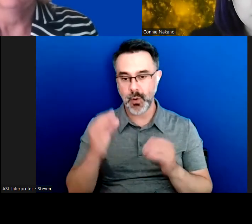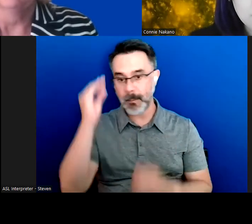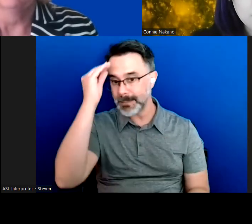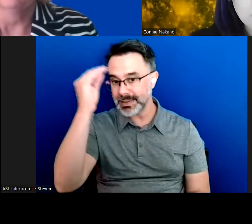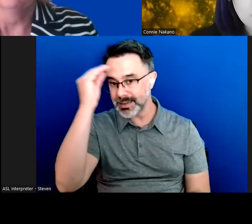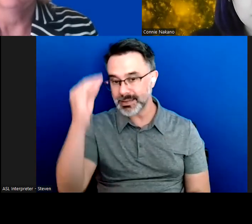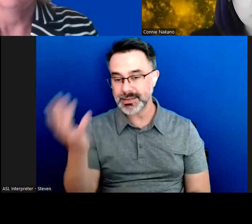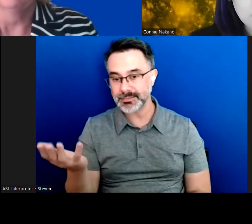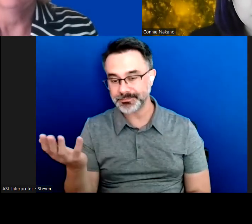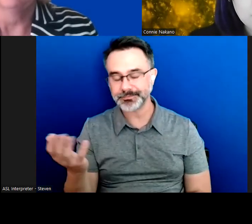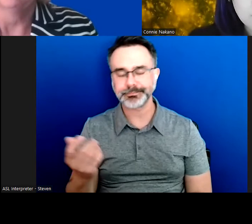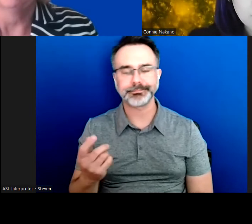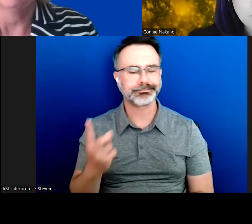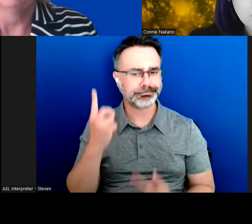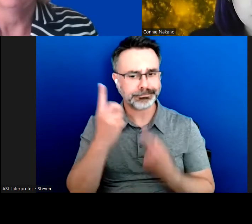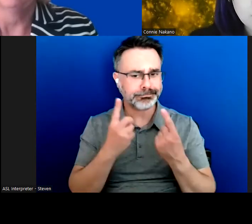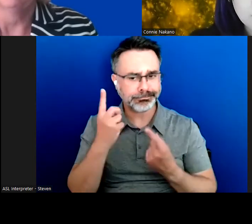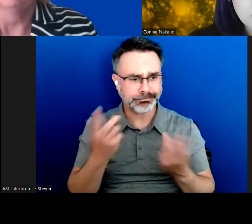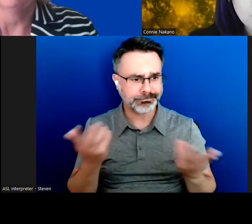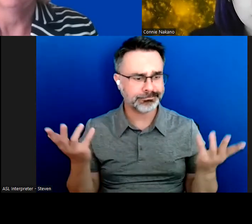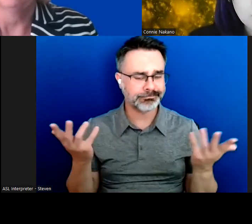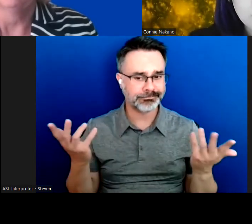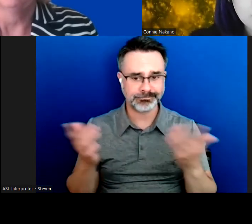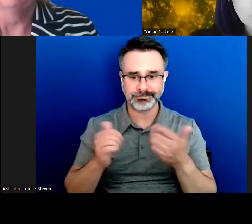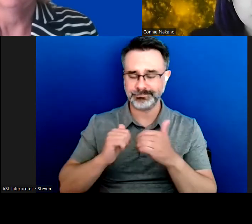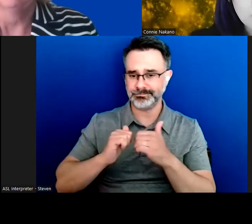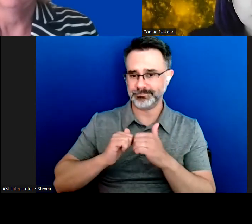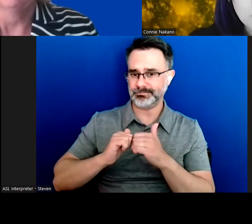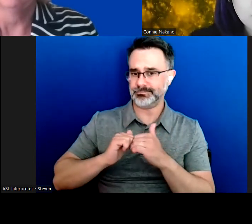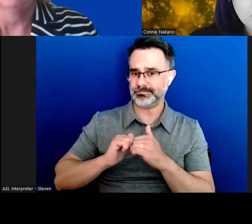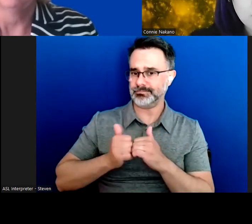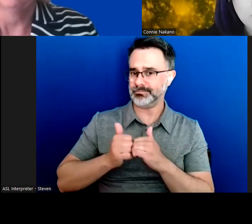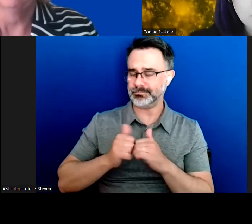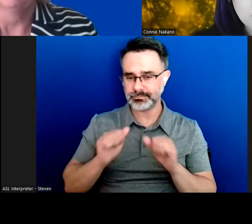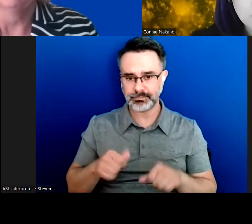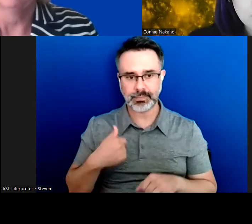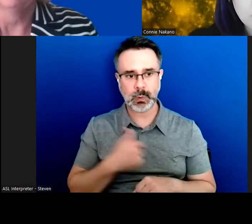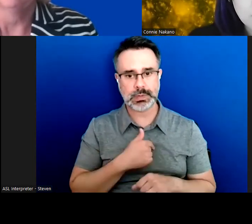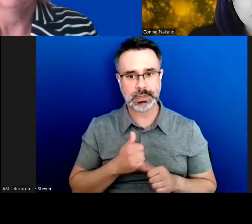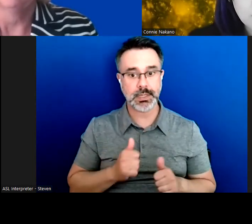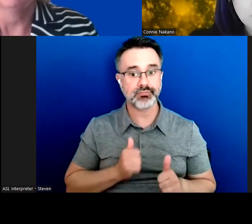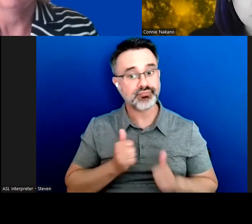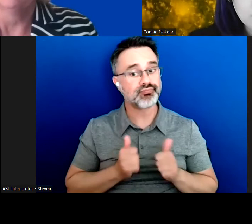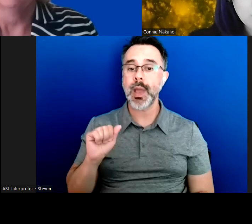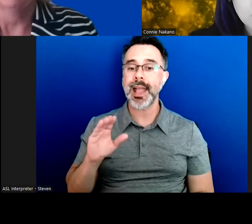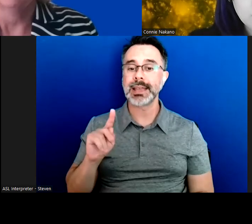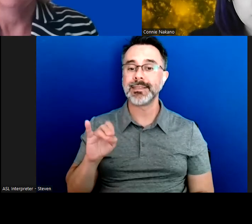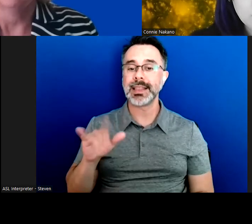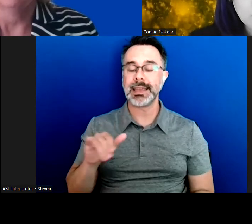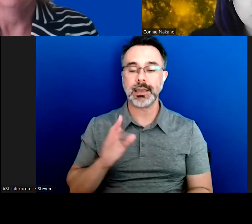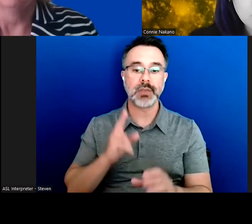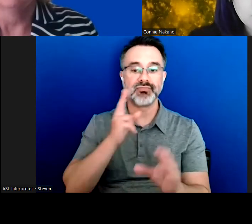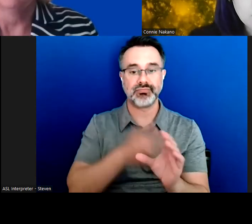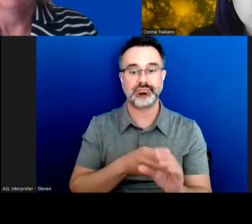wondering how we can proactively become team members. And I've brought this up with